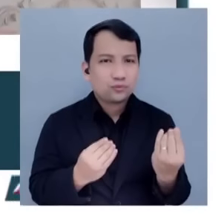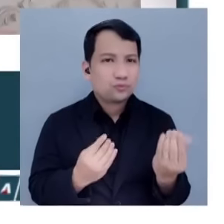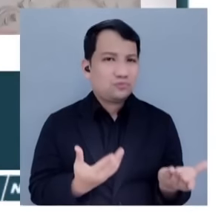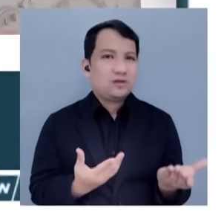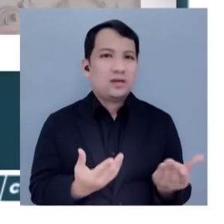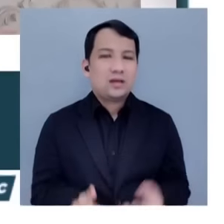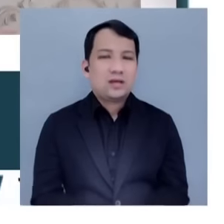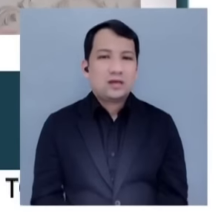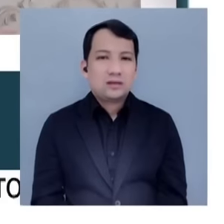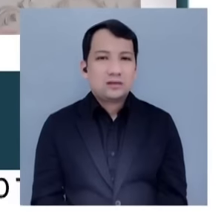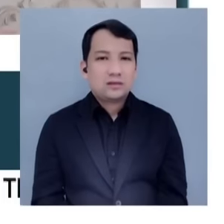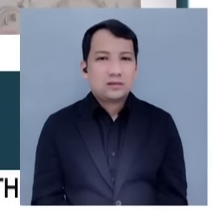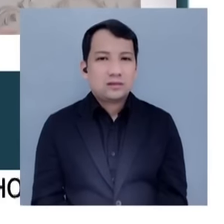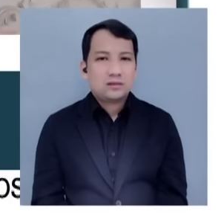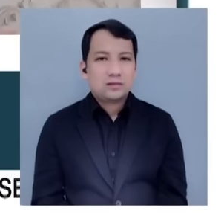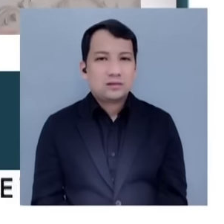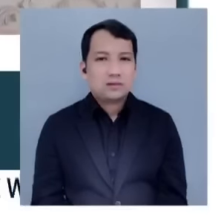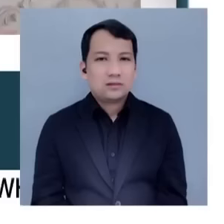unfortunately,